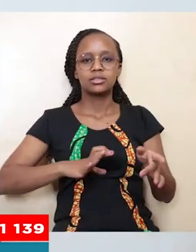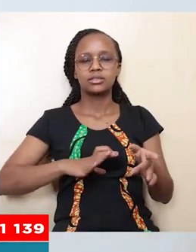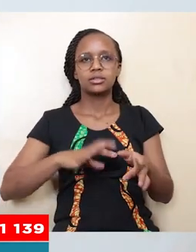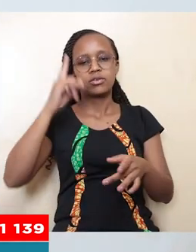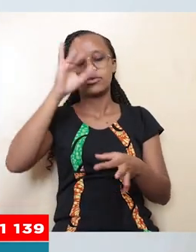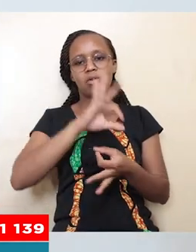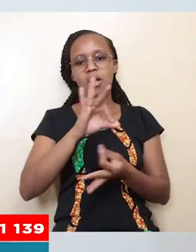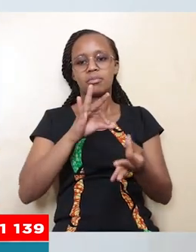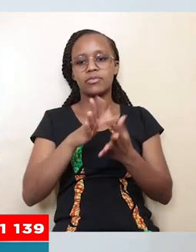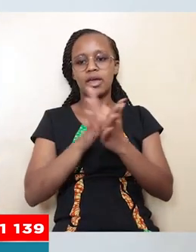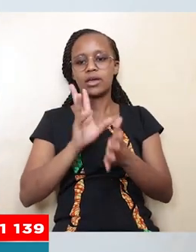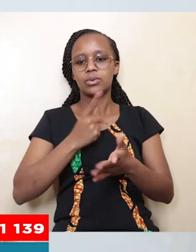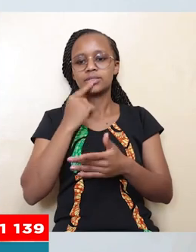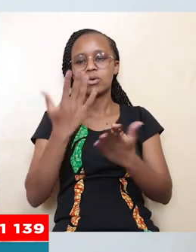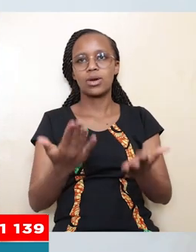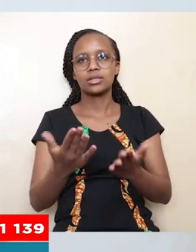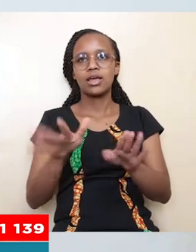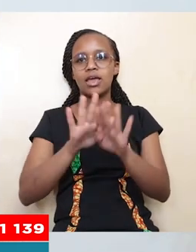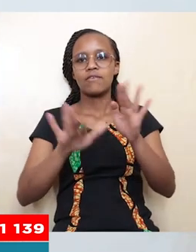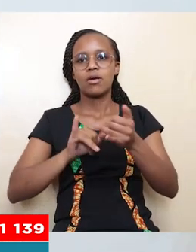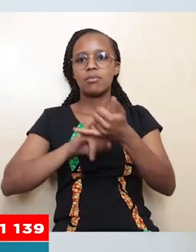for perfecting. And we say,